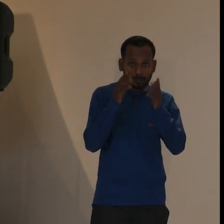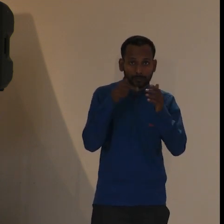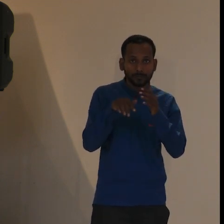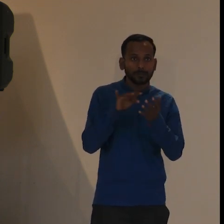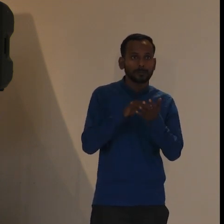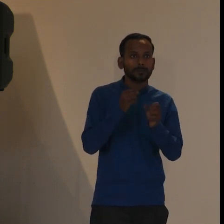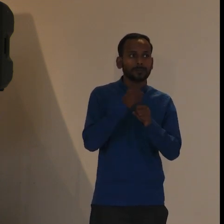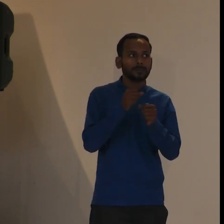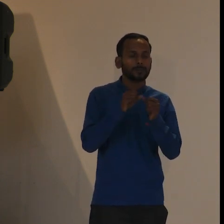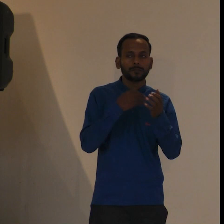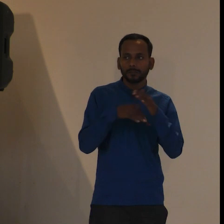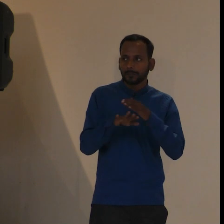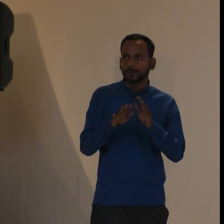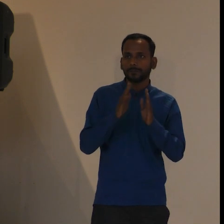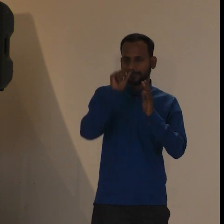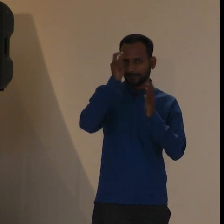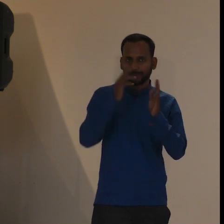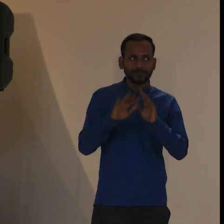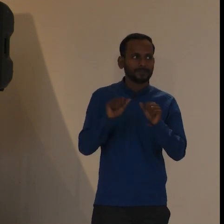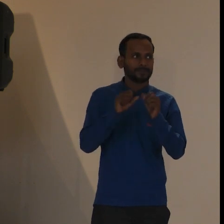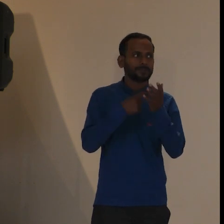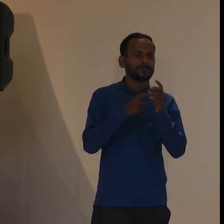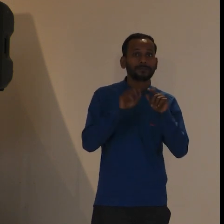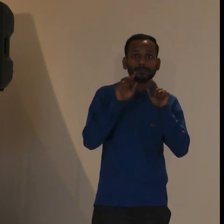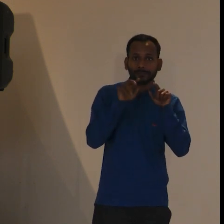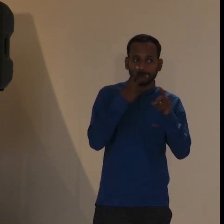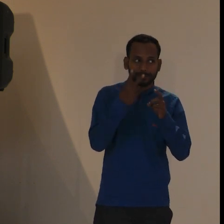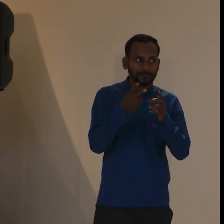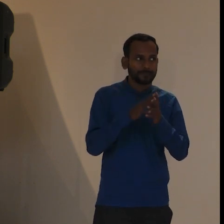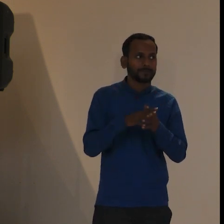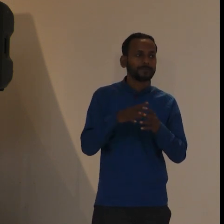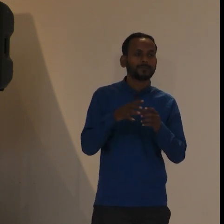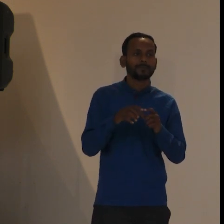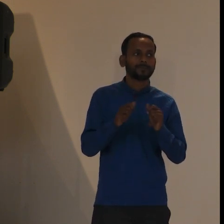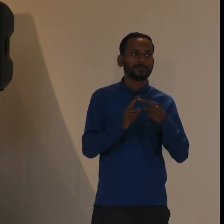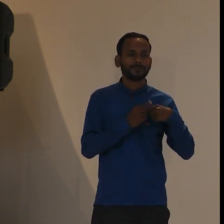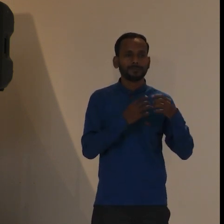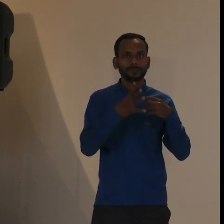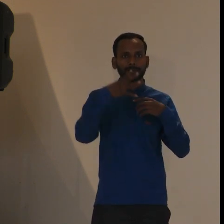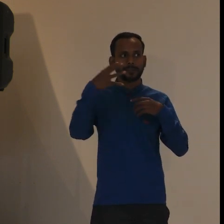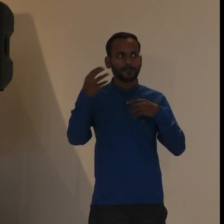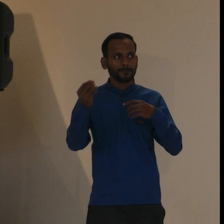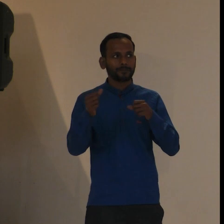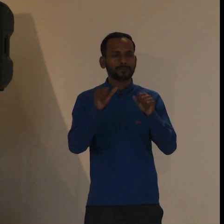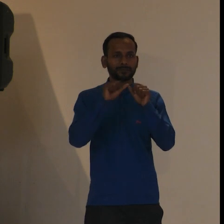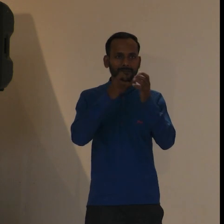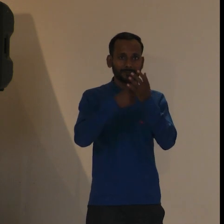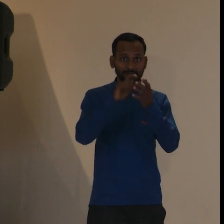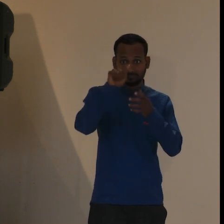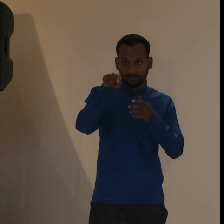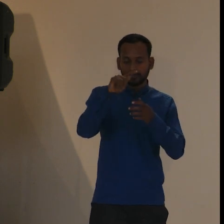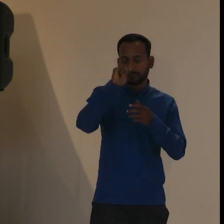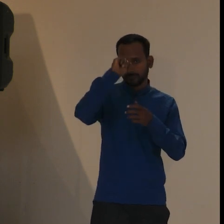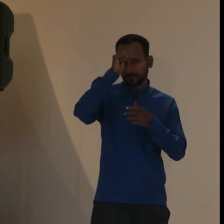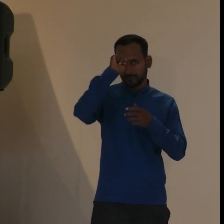of Goa. Yeah. There are objects of, from outside the church space, which are in the museum space. Yeah.